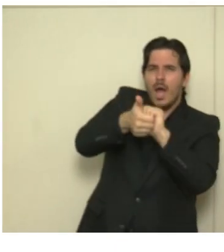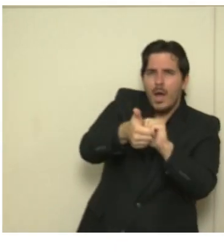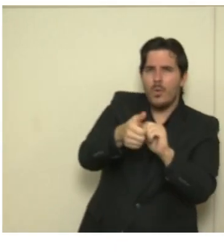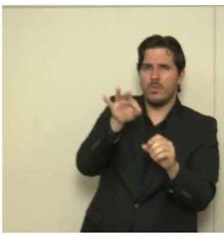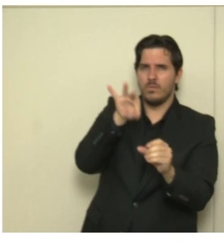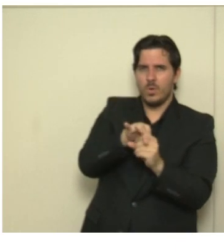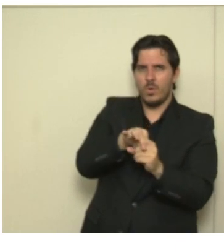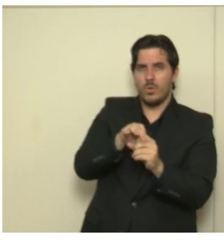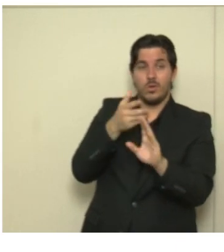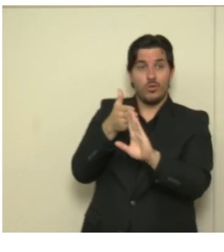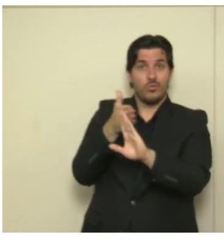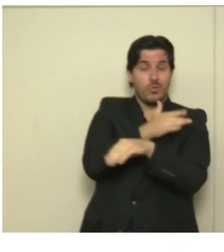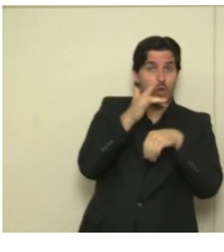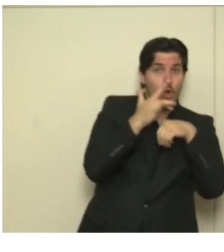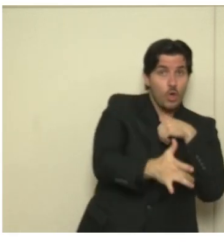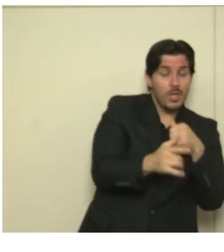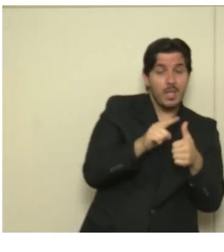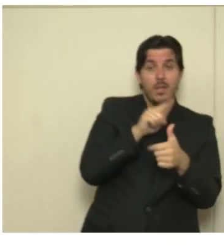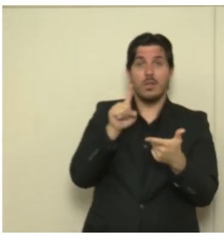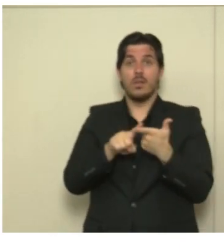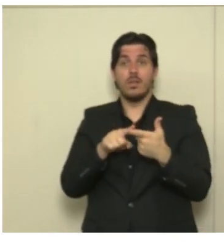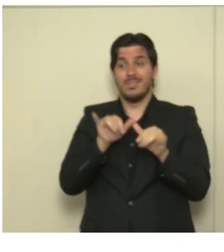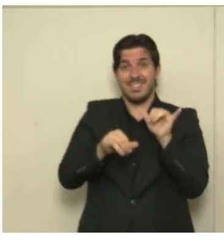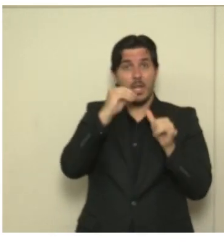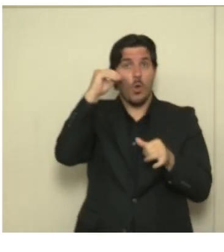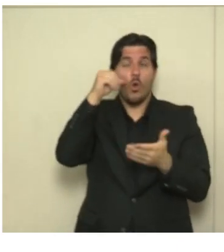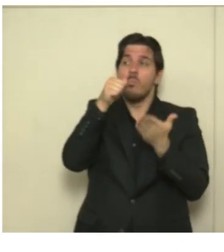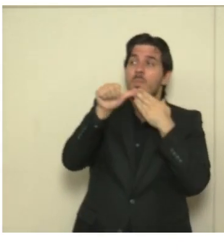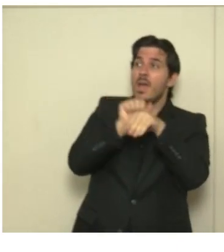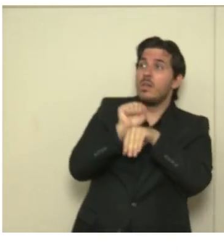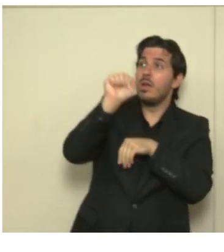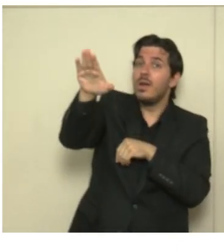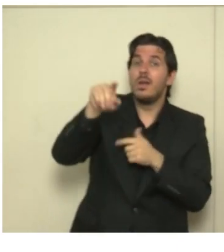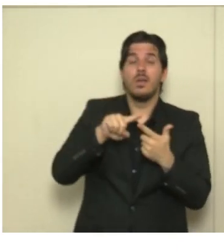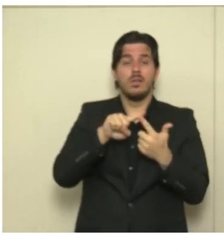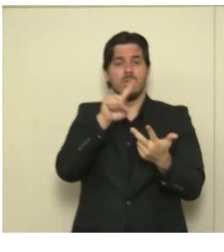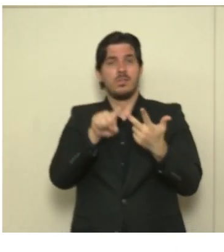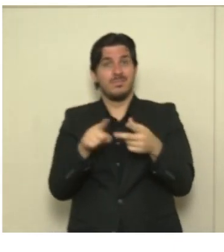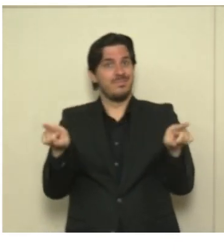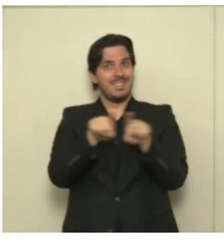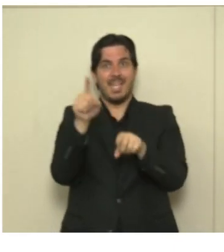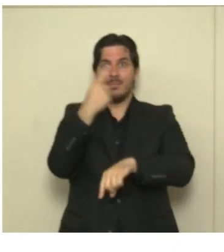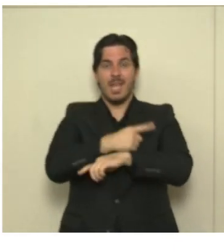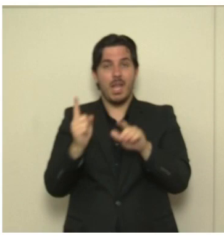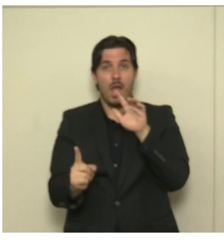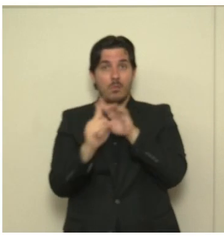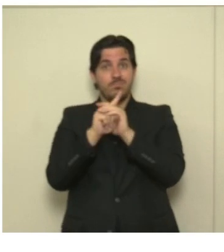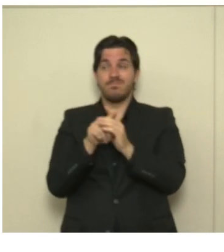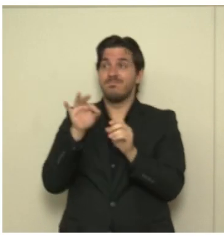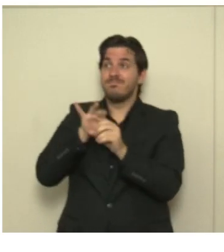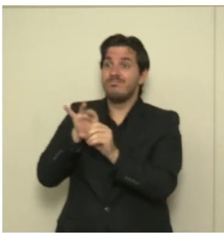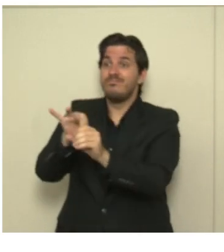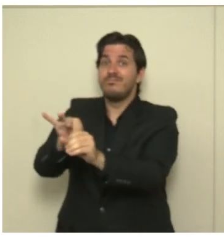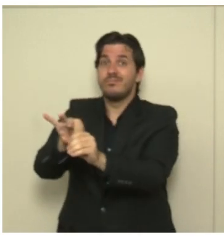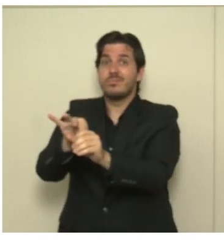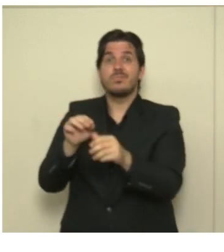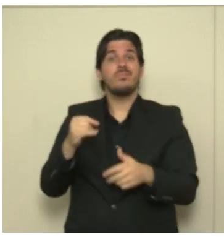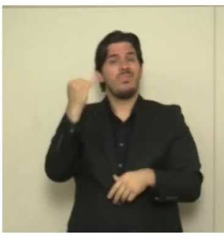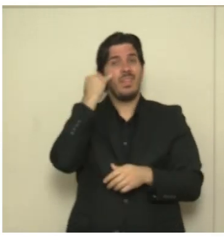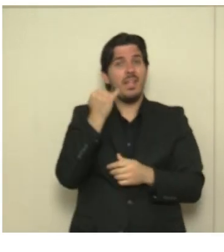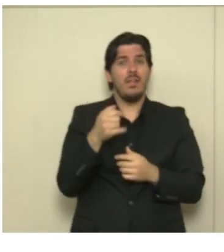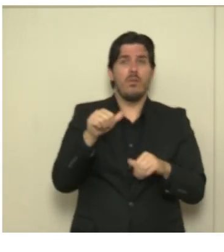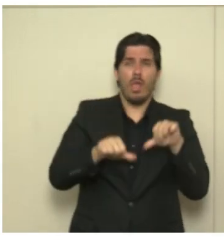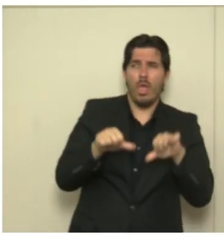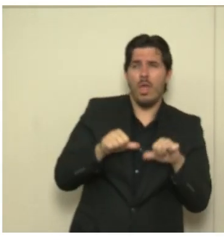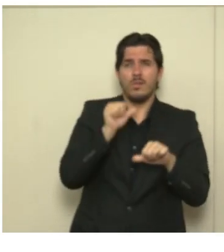early voting or on Election Day. And if you have questions, reach out to trusted sources of election information